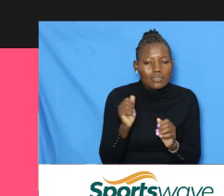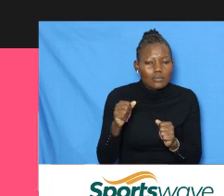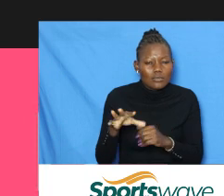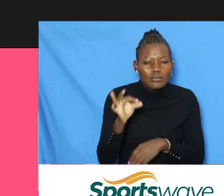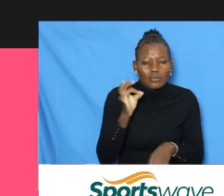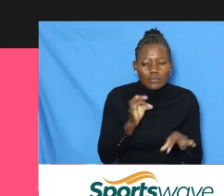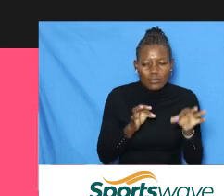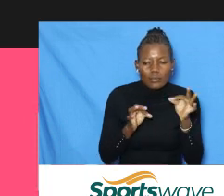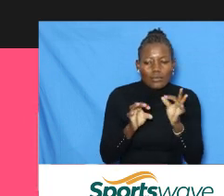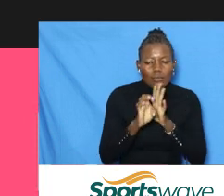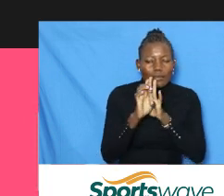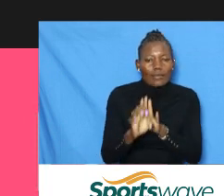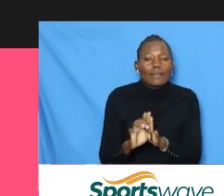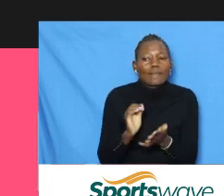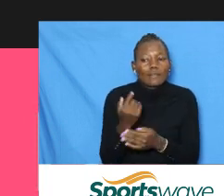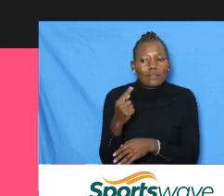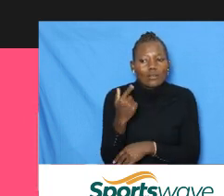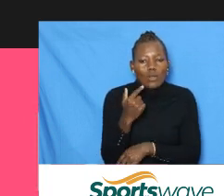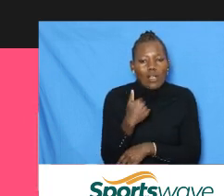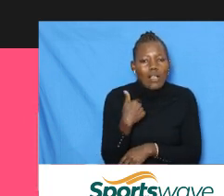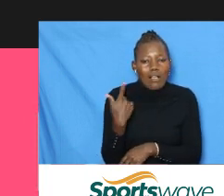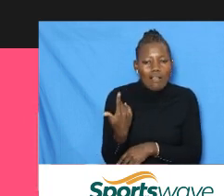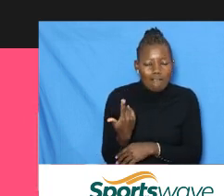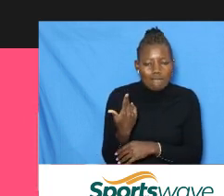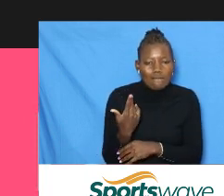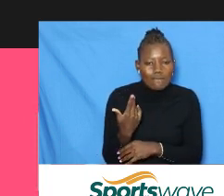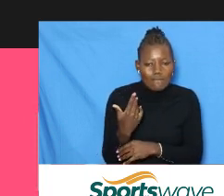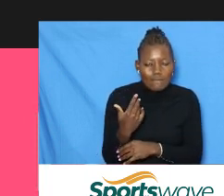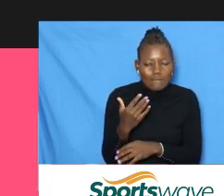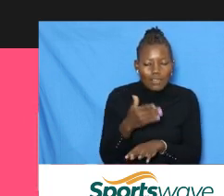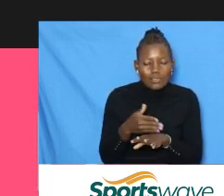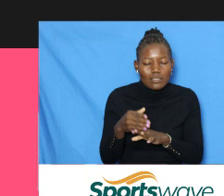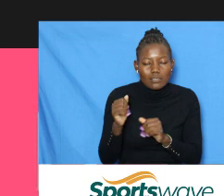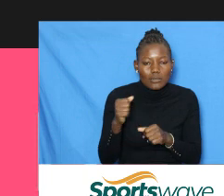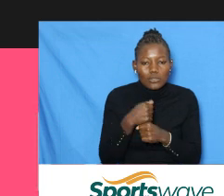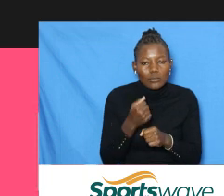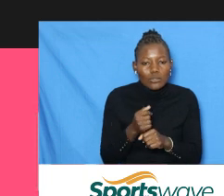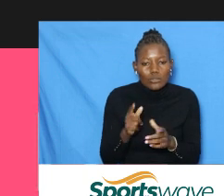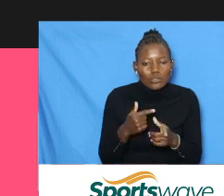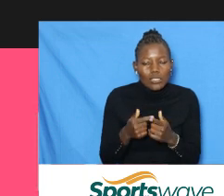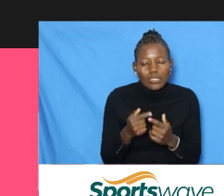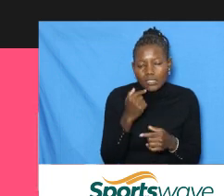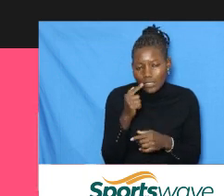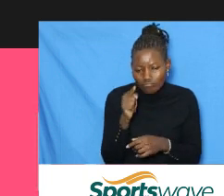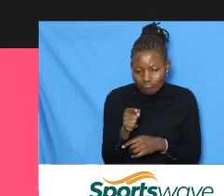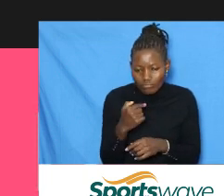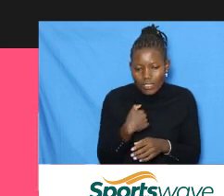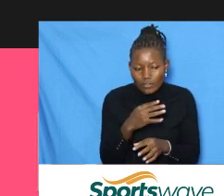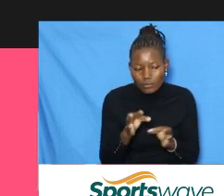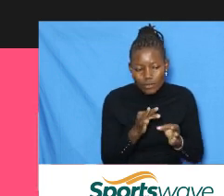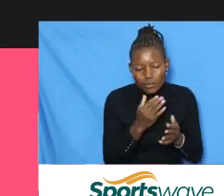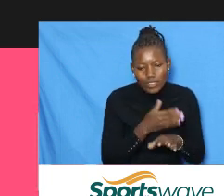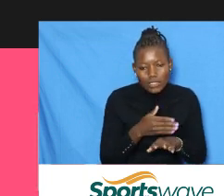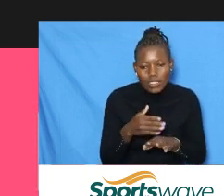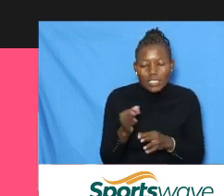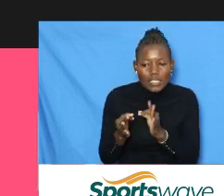out, say, for example, somebody has a quad injury. There's a test you can do to test and say this person has a quad injury. And as they're doing that, they will fail